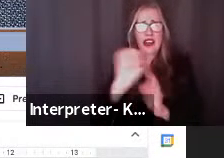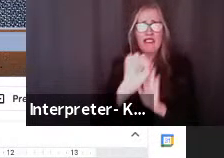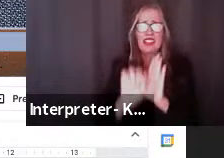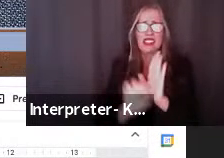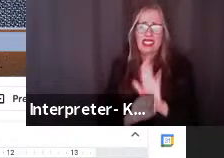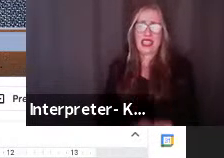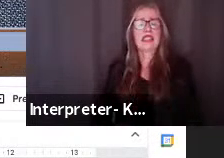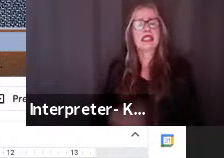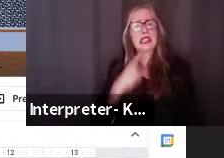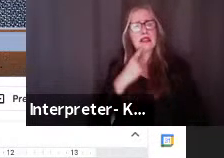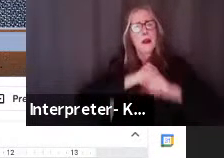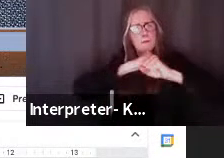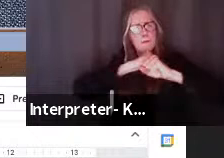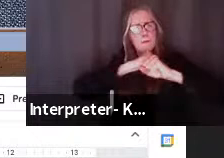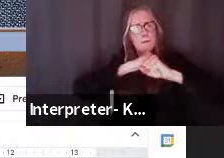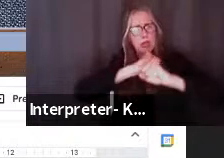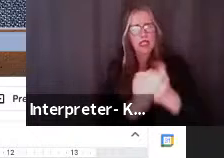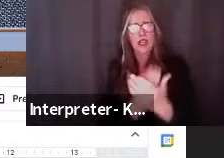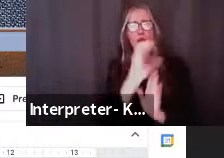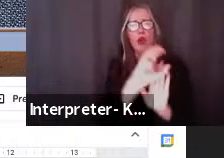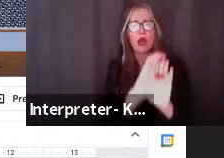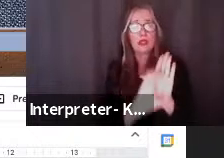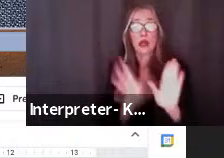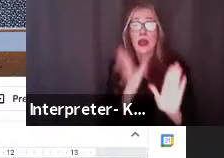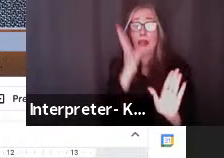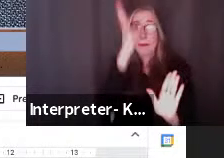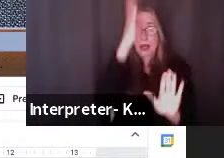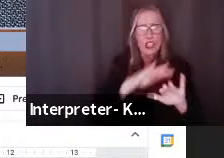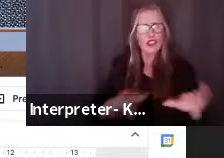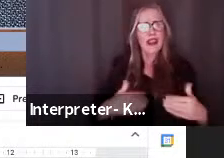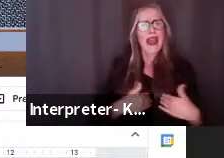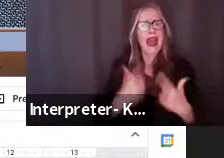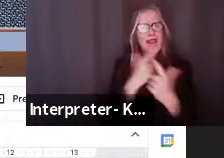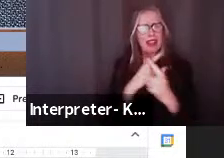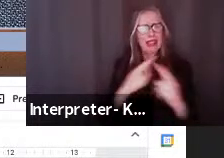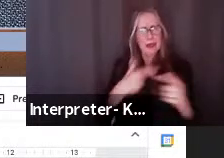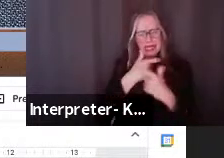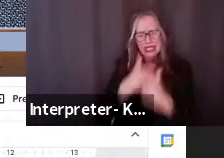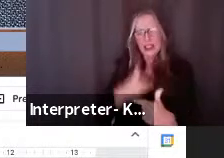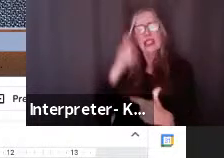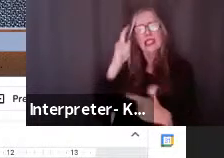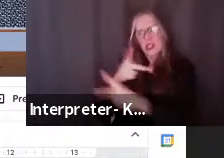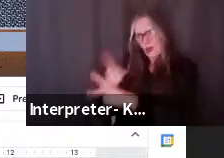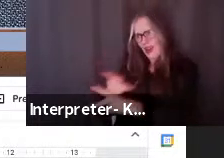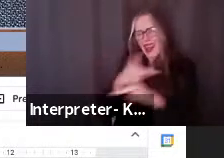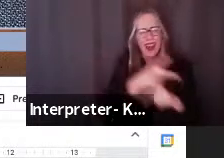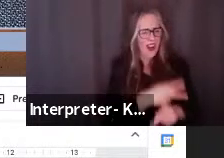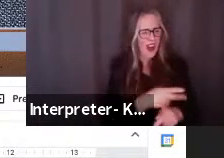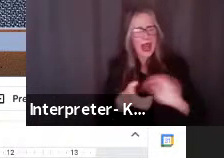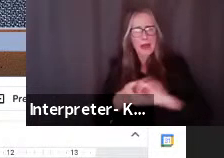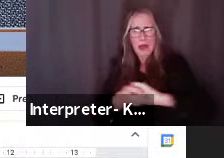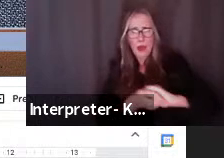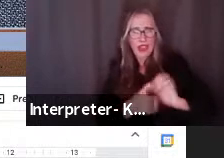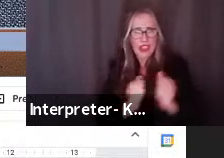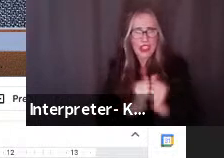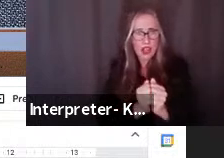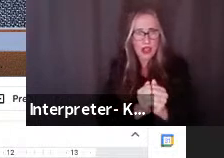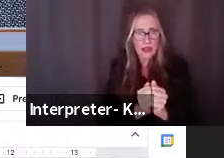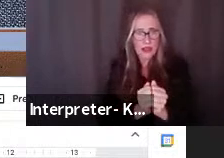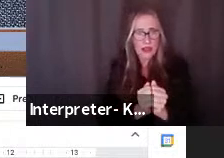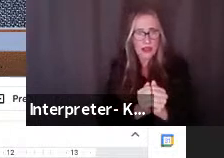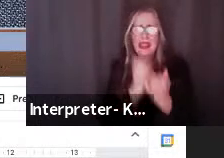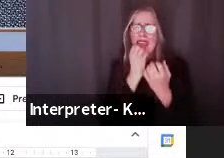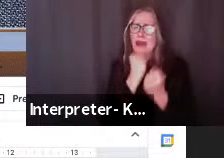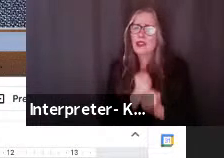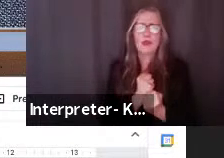protected uh parents and children have a liberty interest in their care and companionship of one another custody of one's children is most precious